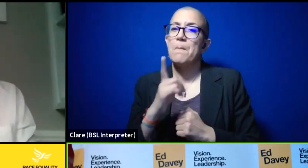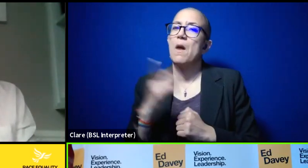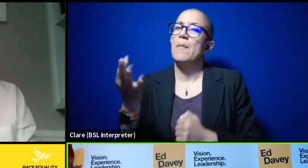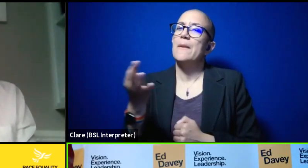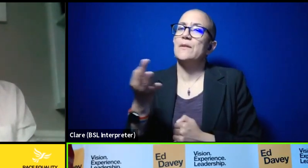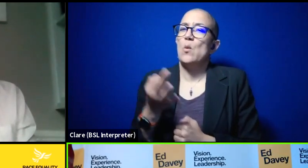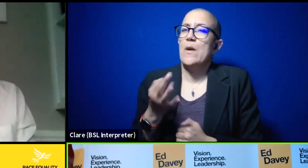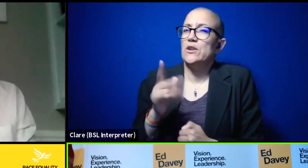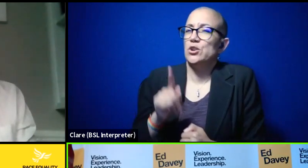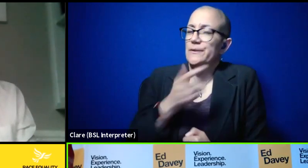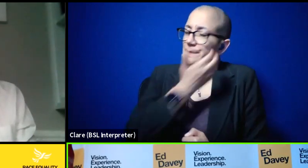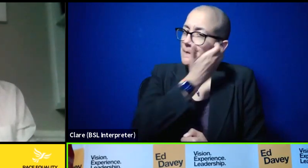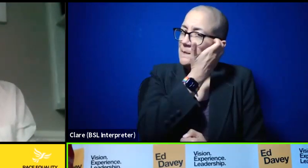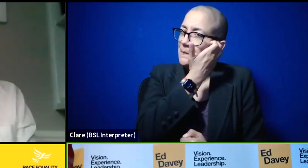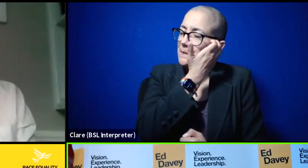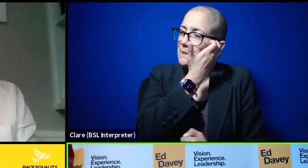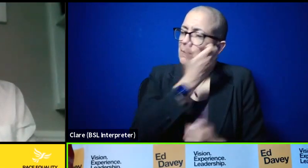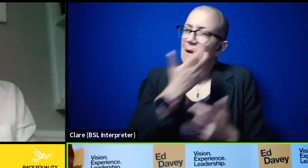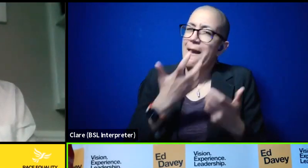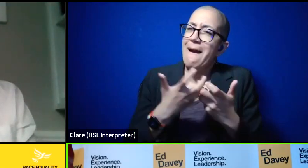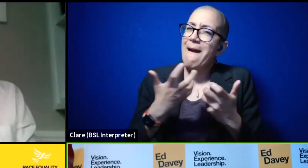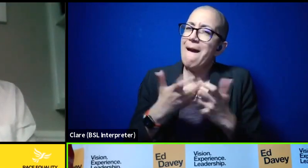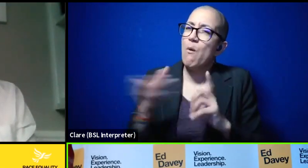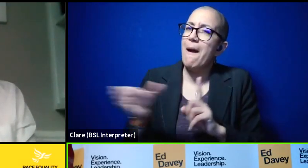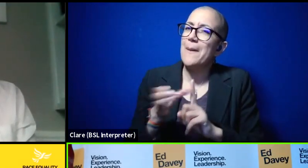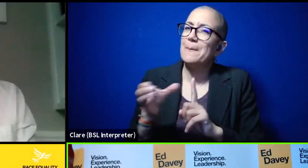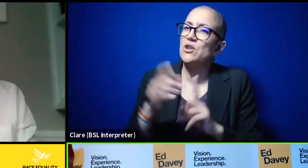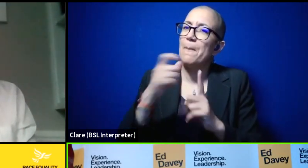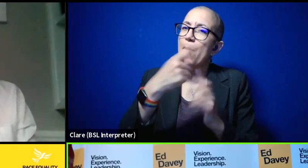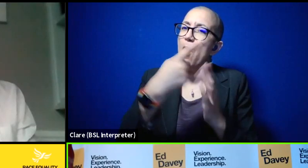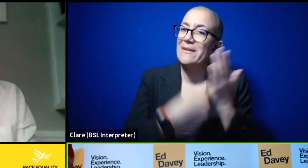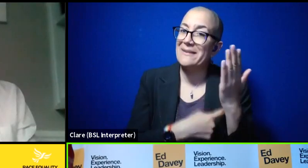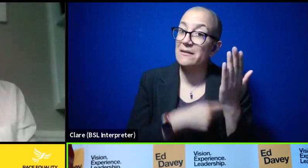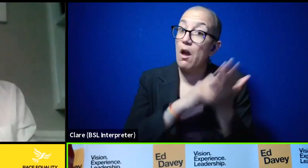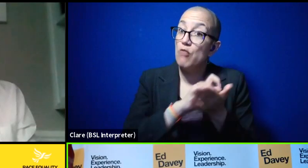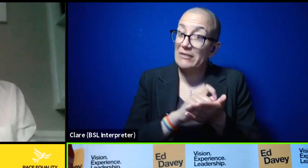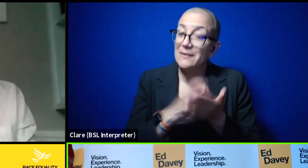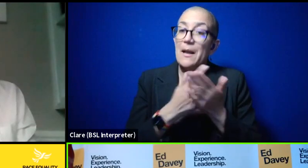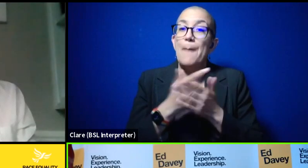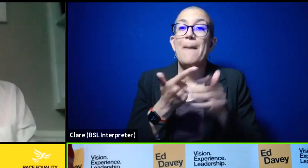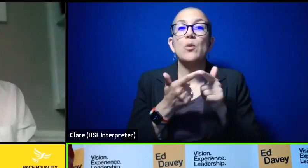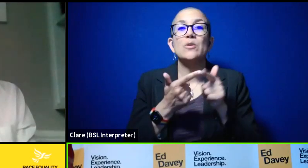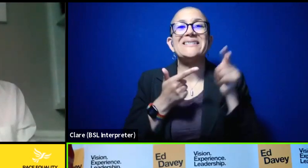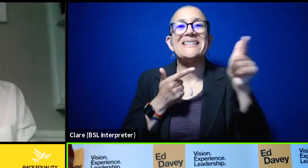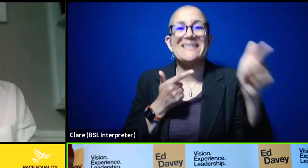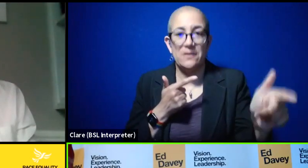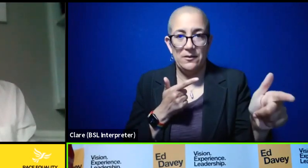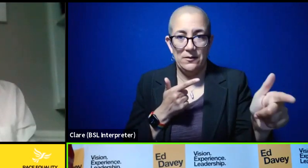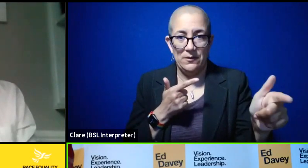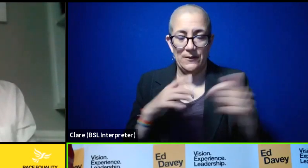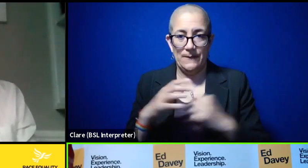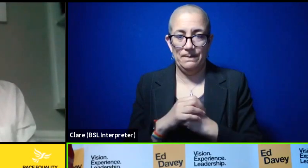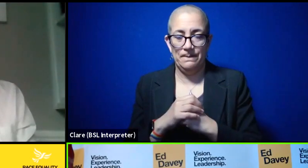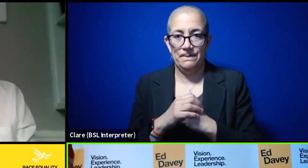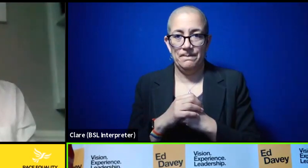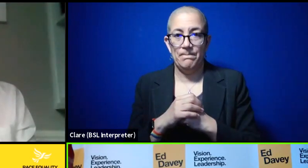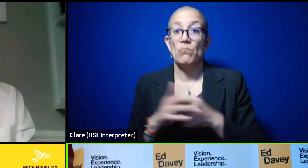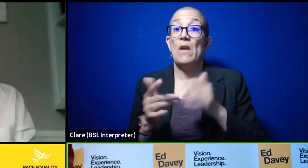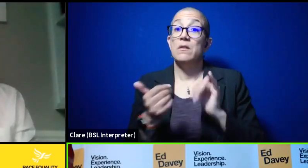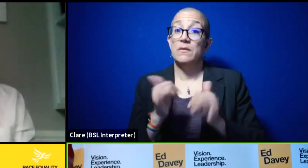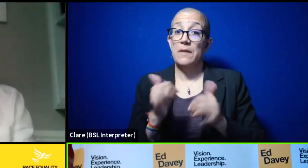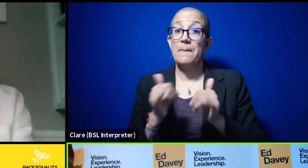how those admissions policies are written when it's about distance. And sometimes you do